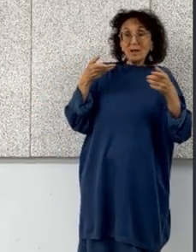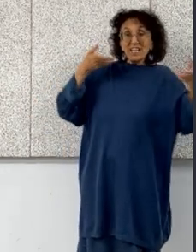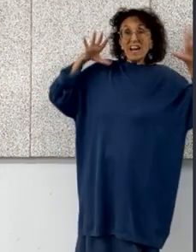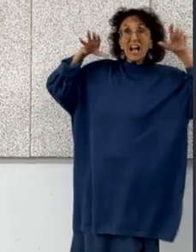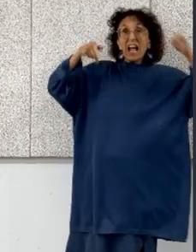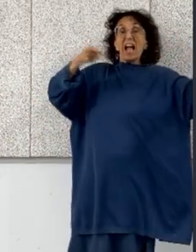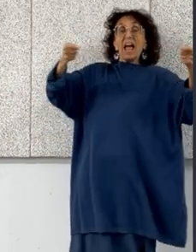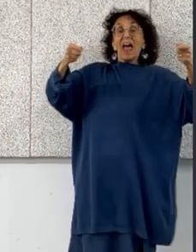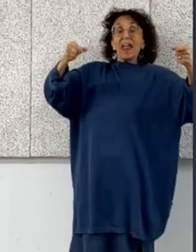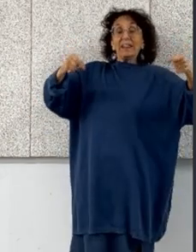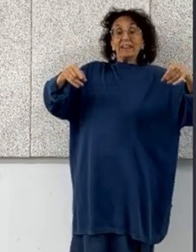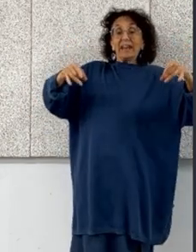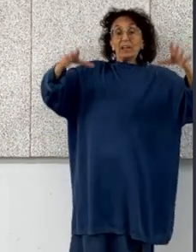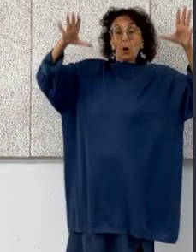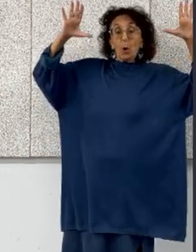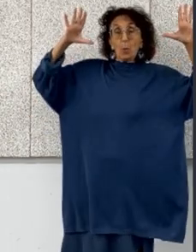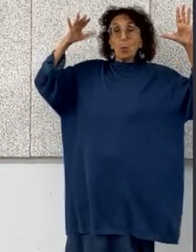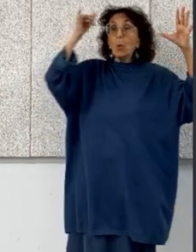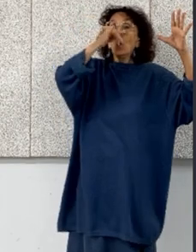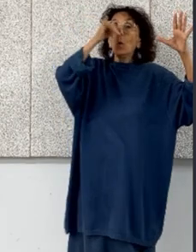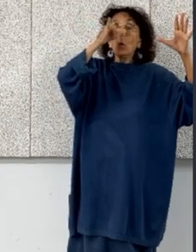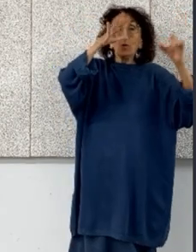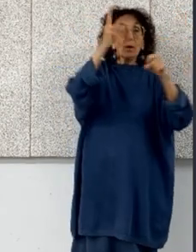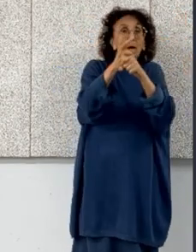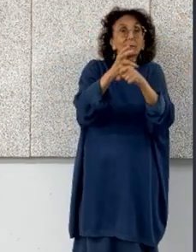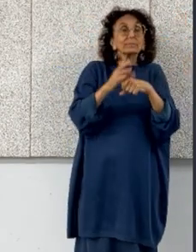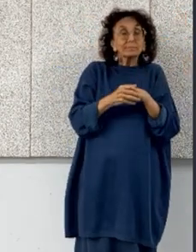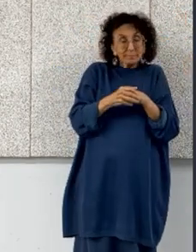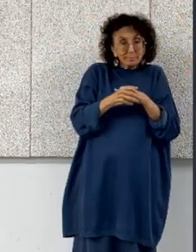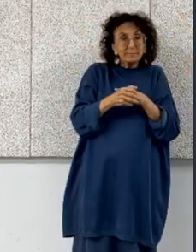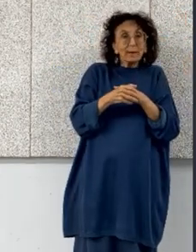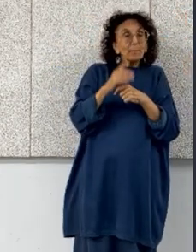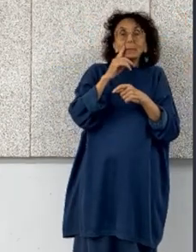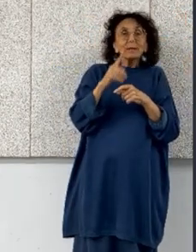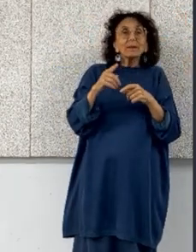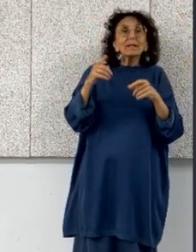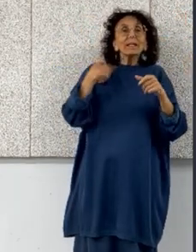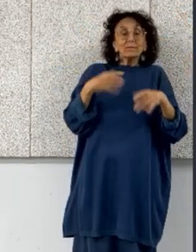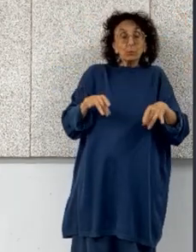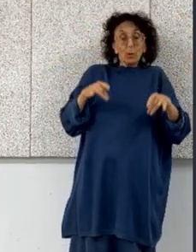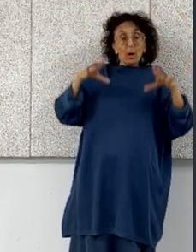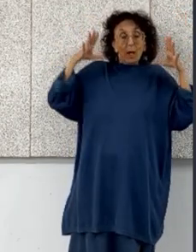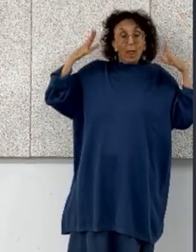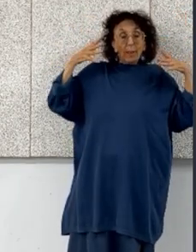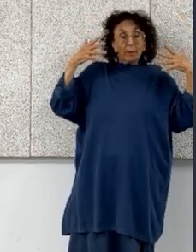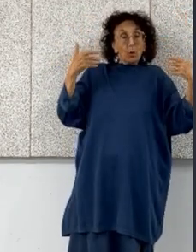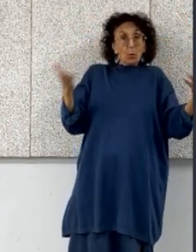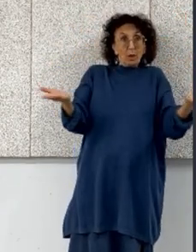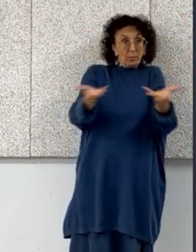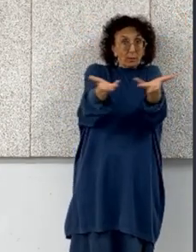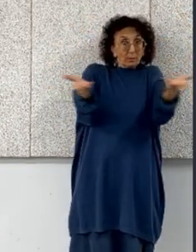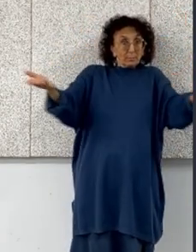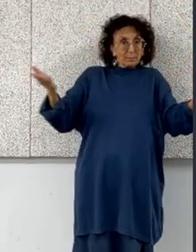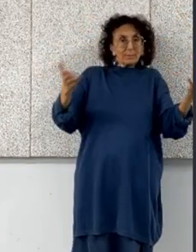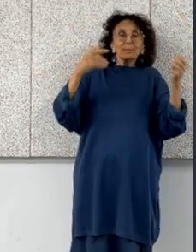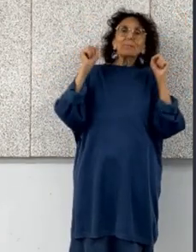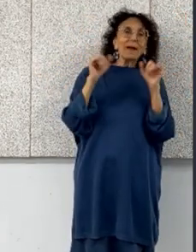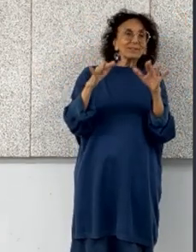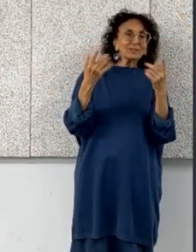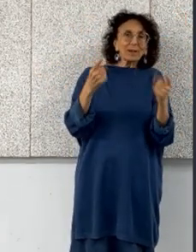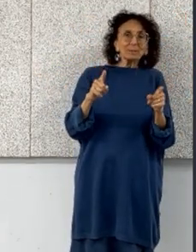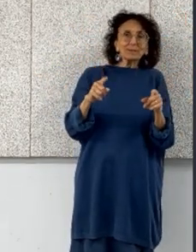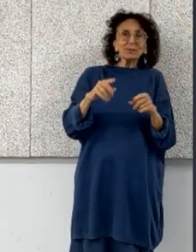about challenges. Yeah. Really, really hard. But really, it's where the magic happens, right? Yes. Mm-hmm.